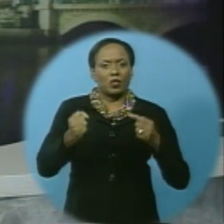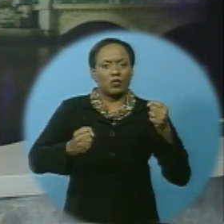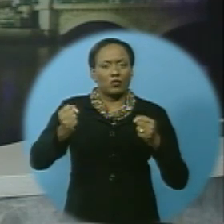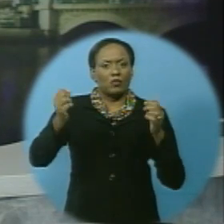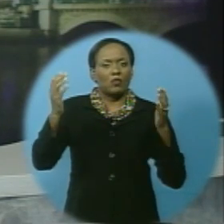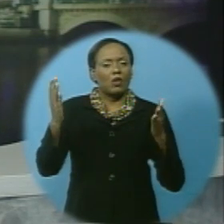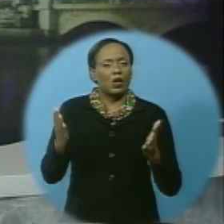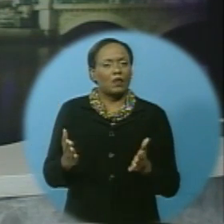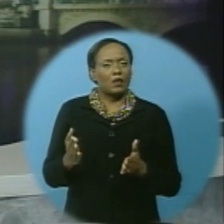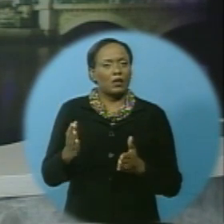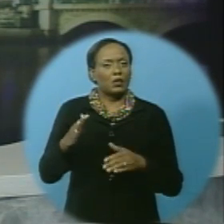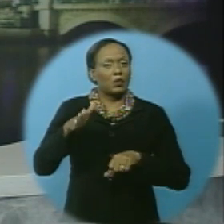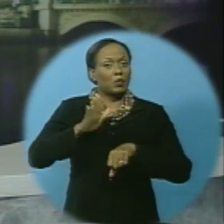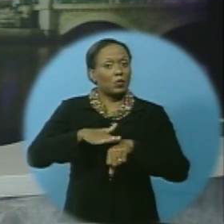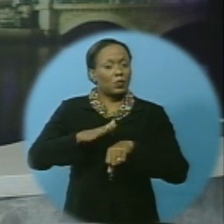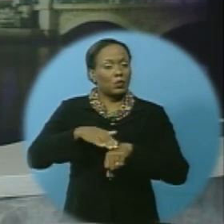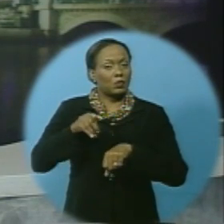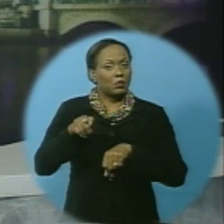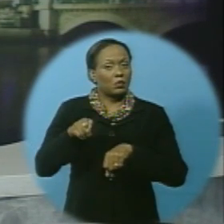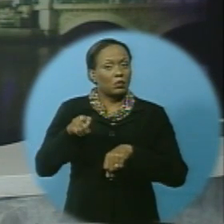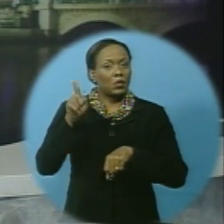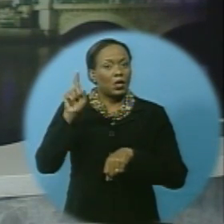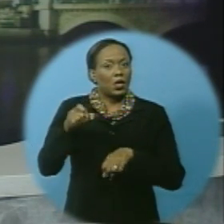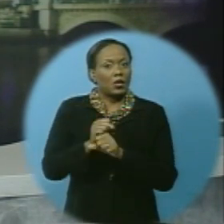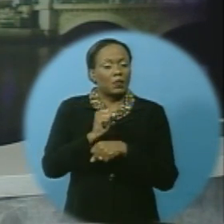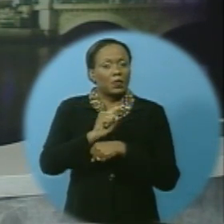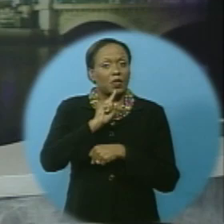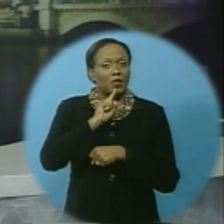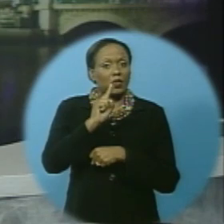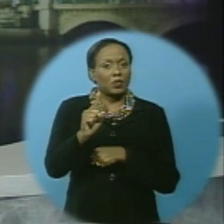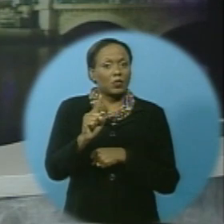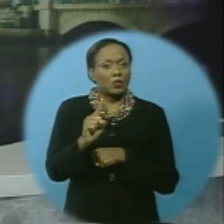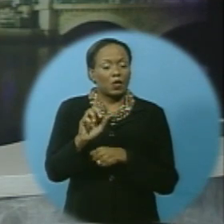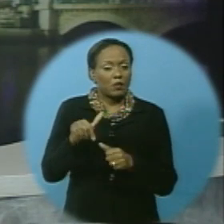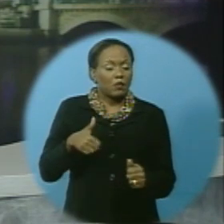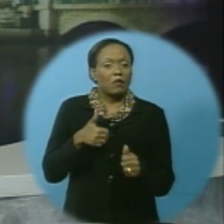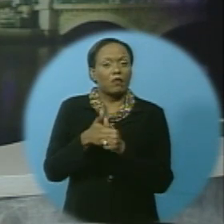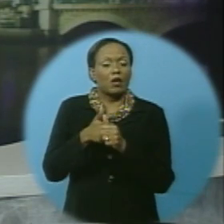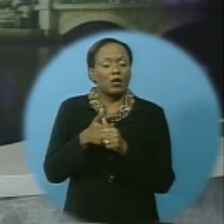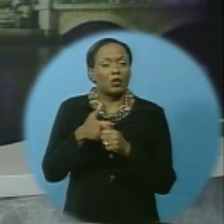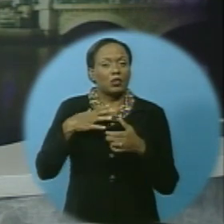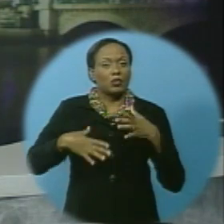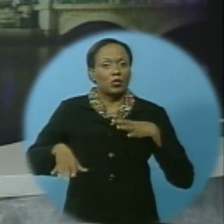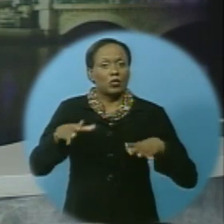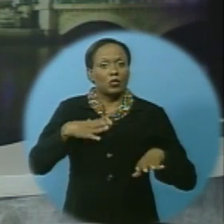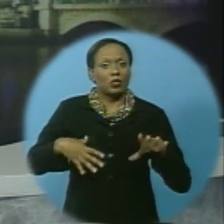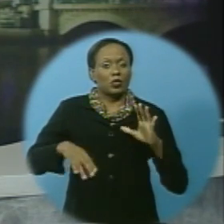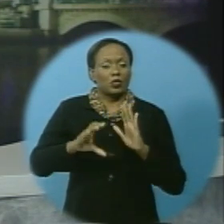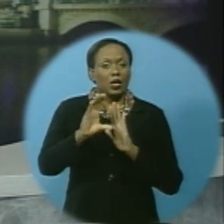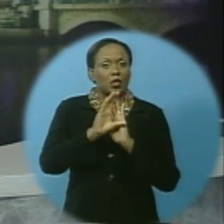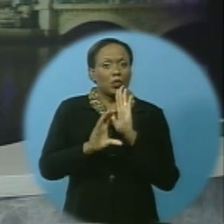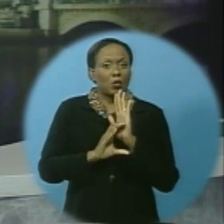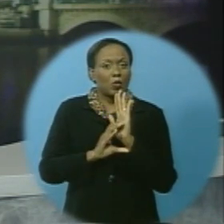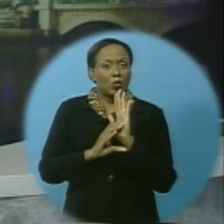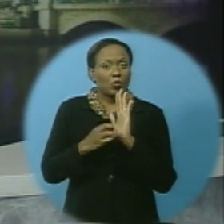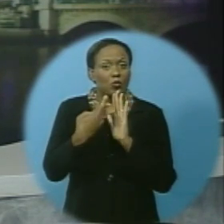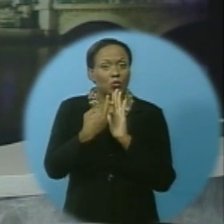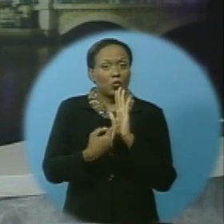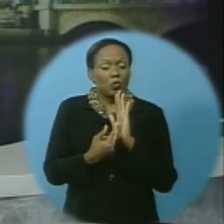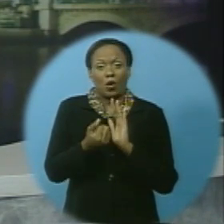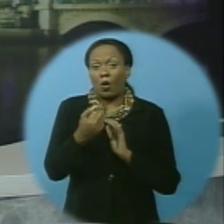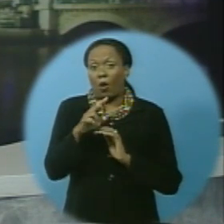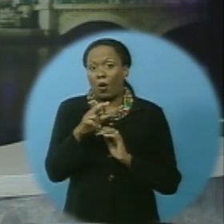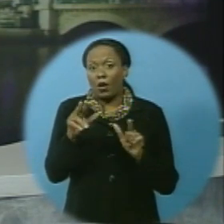They have to ensure their employees conform to the PSV uniform dress code, or they will face having their